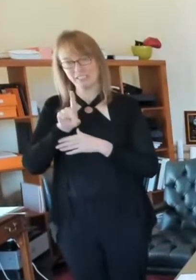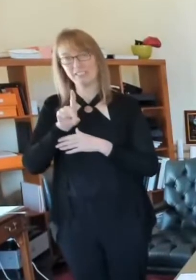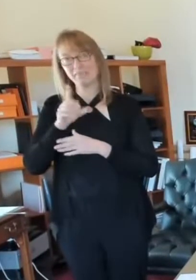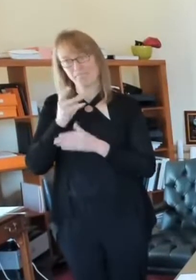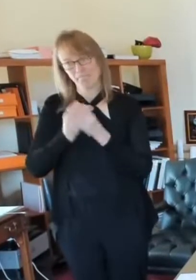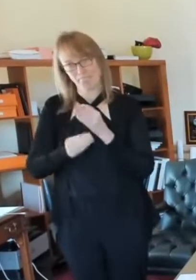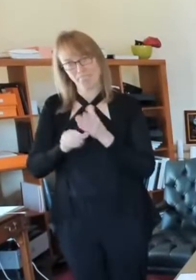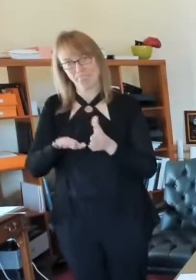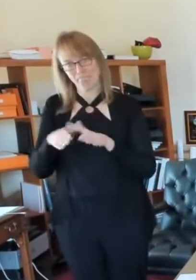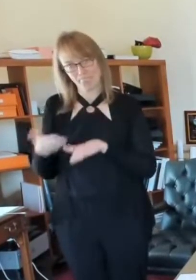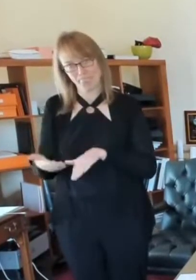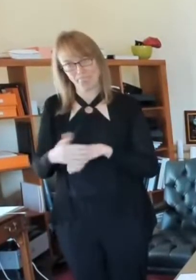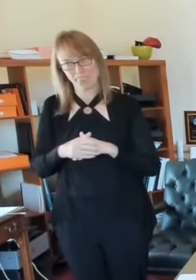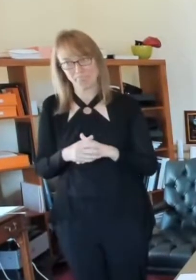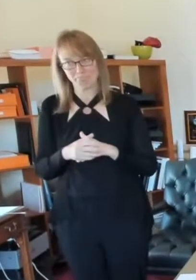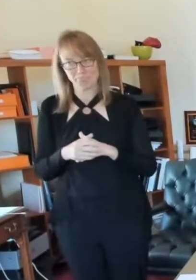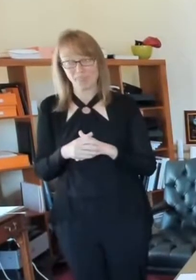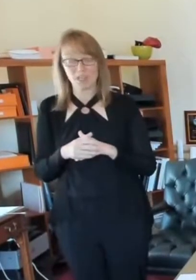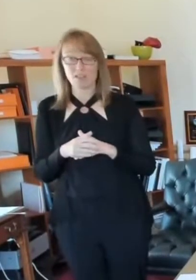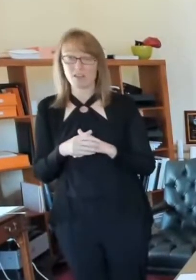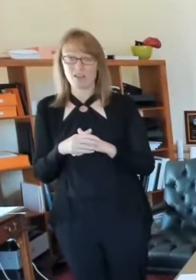11 days, and